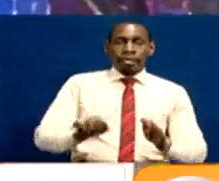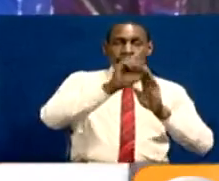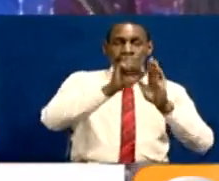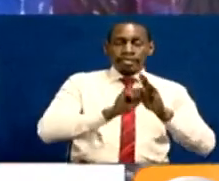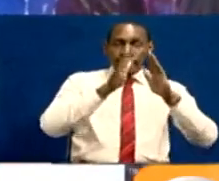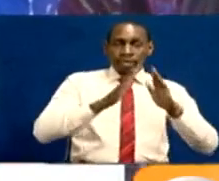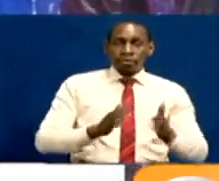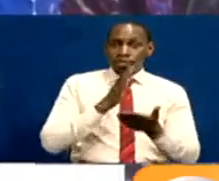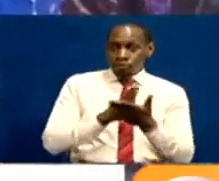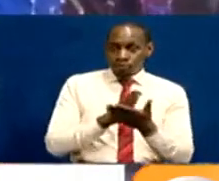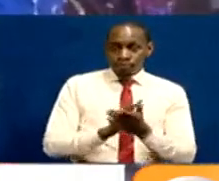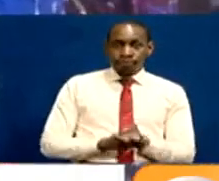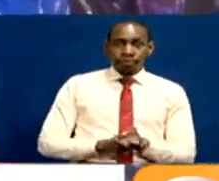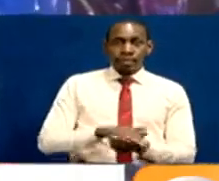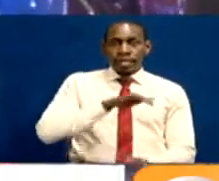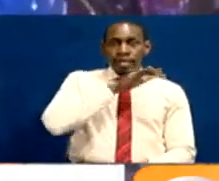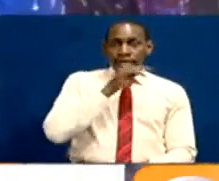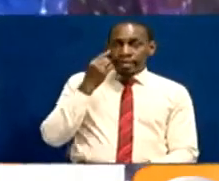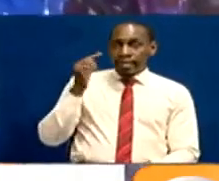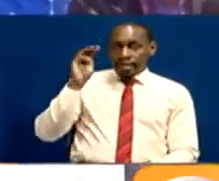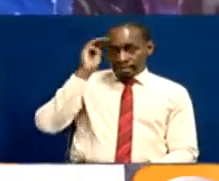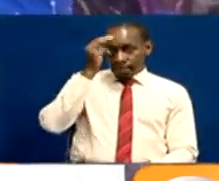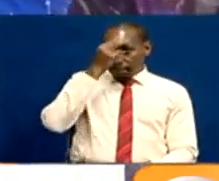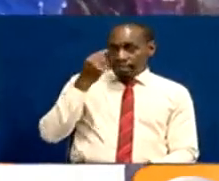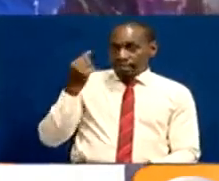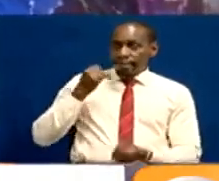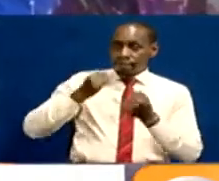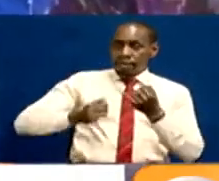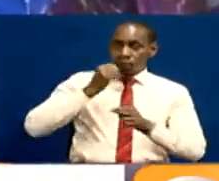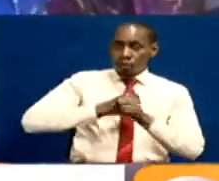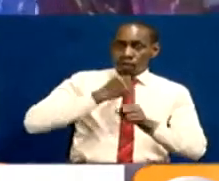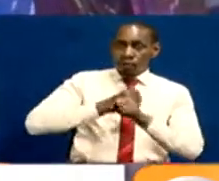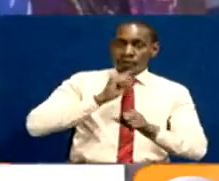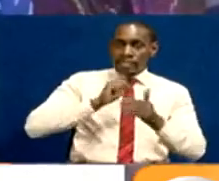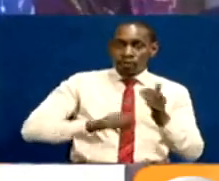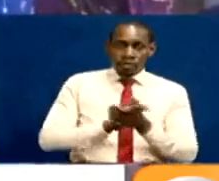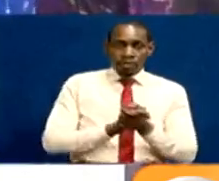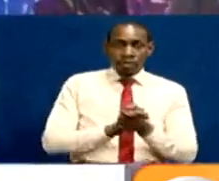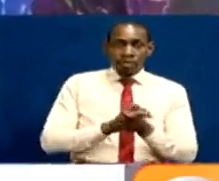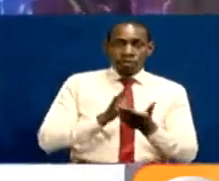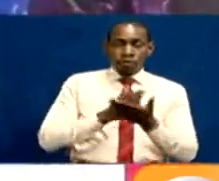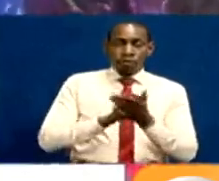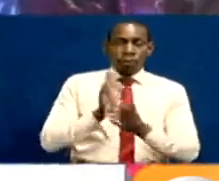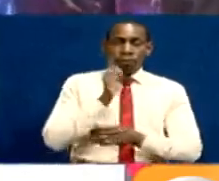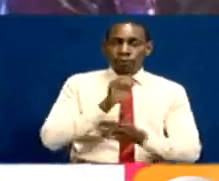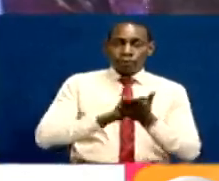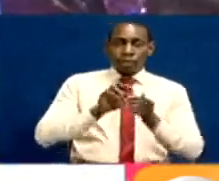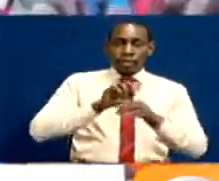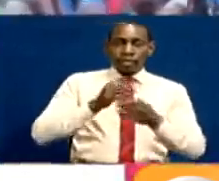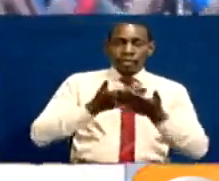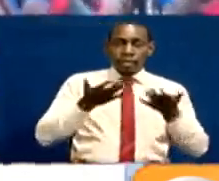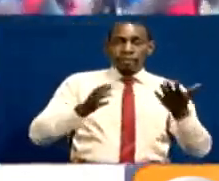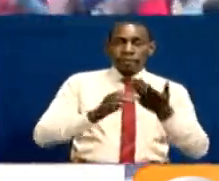House, see you. Odinga and Karua, who are putting final touches to what they have termed as a vicious nationwide